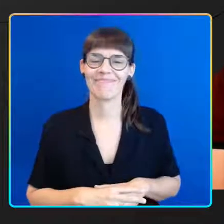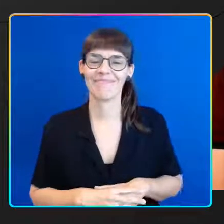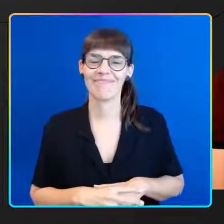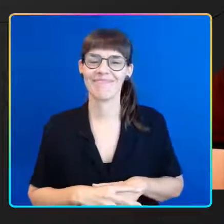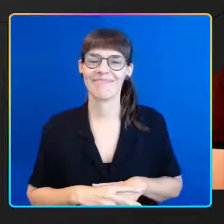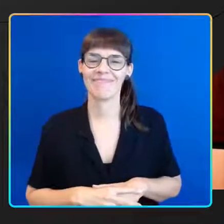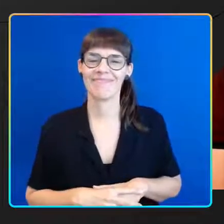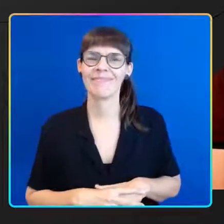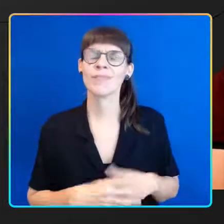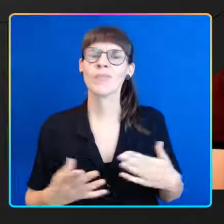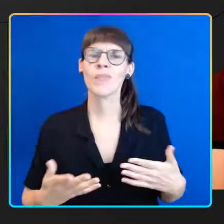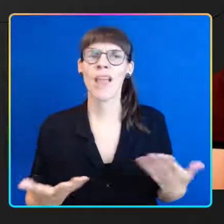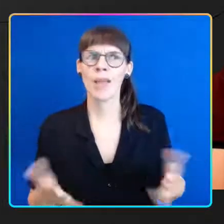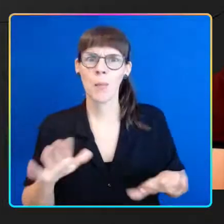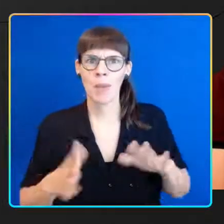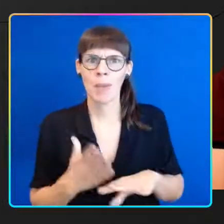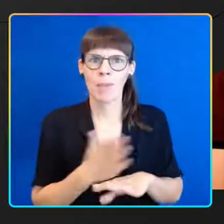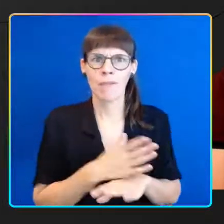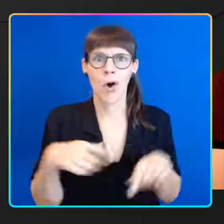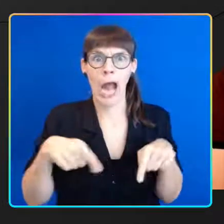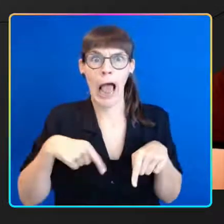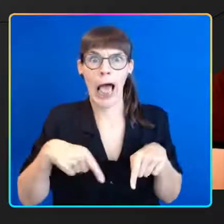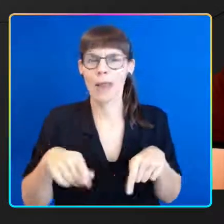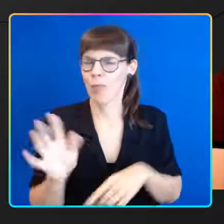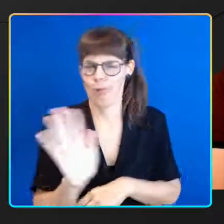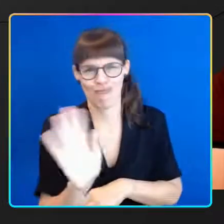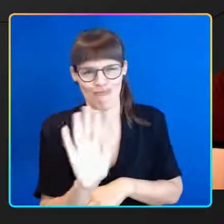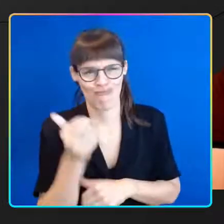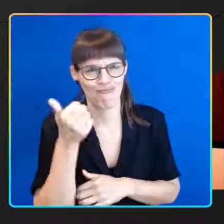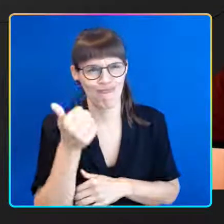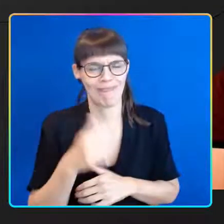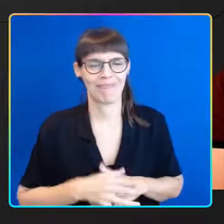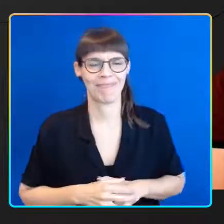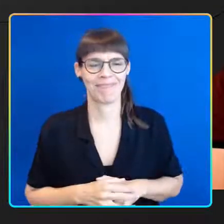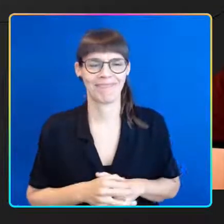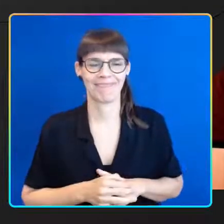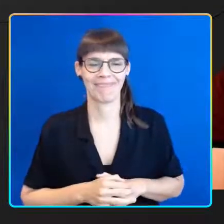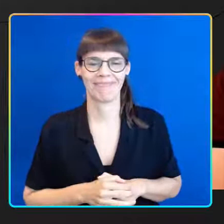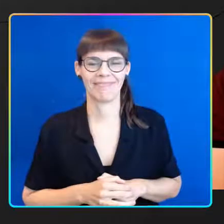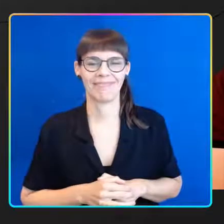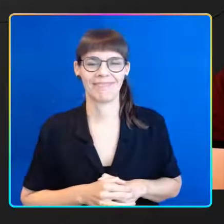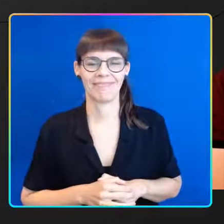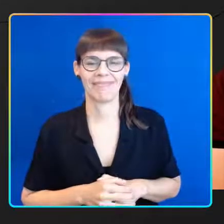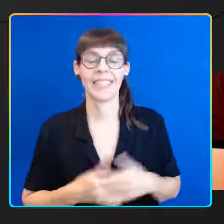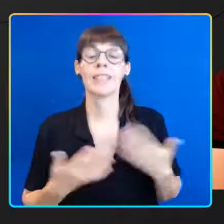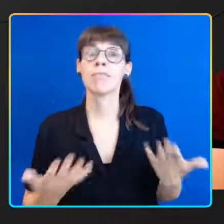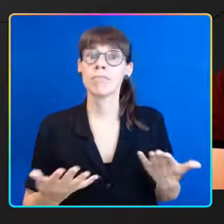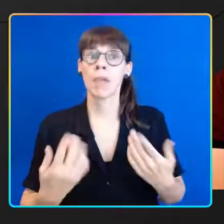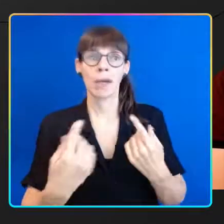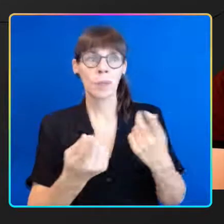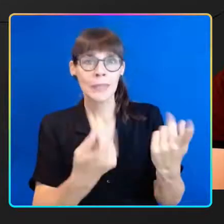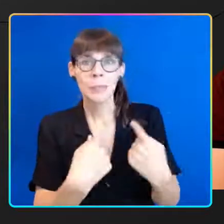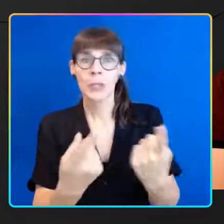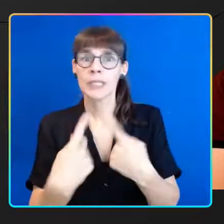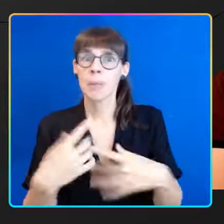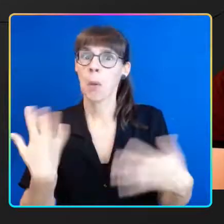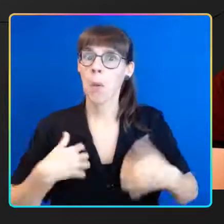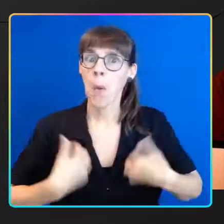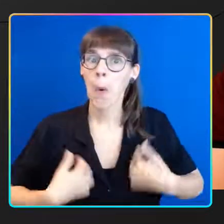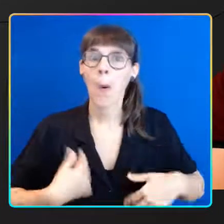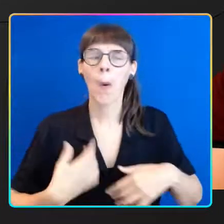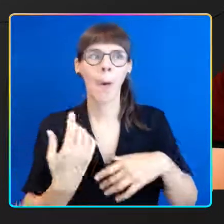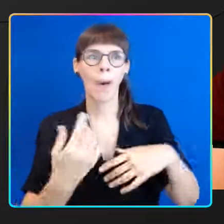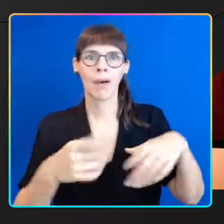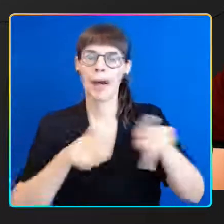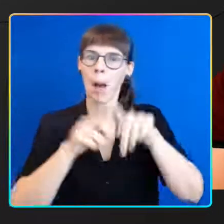bad as it seems, is it? But yeah, thank you so much. Your answers are enlightening. They're interesting. We've had some new stuff. We've